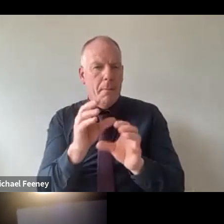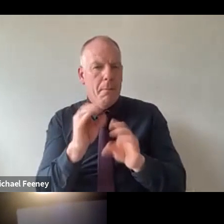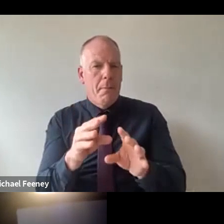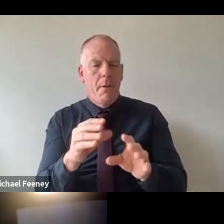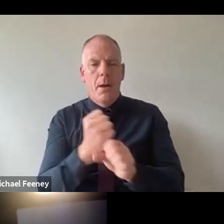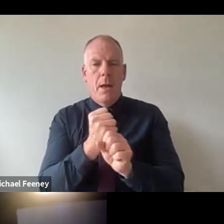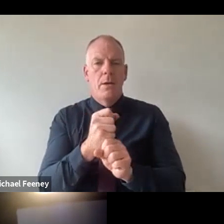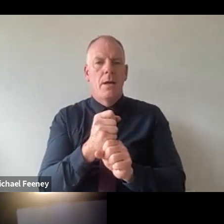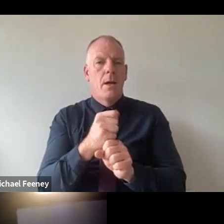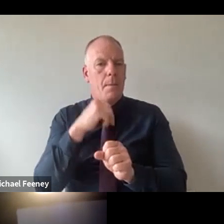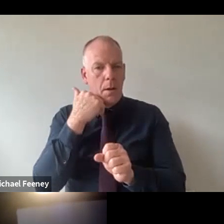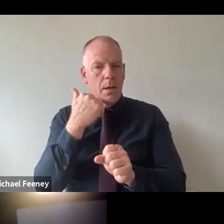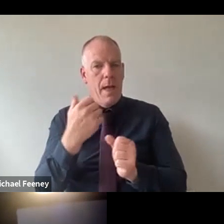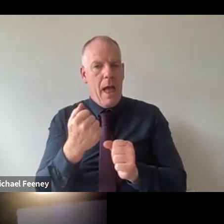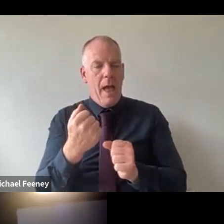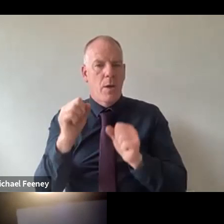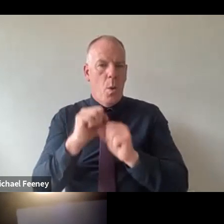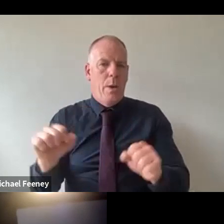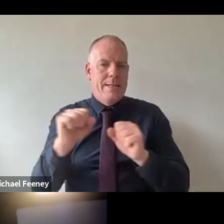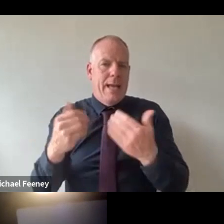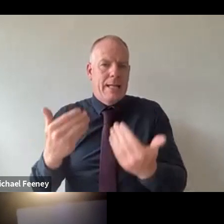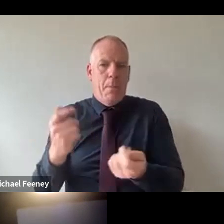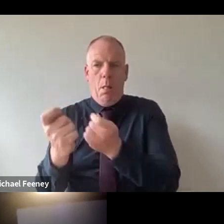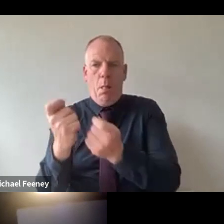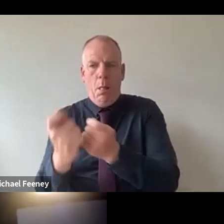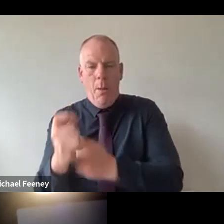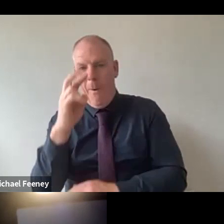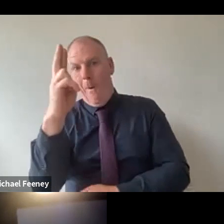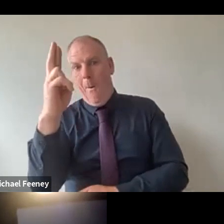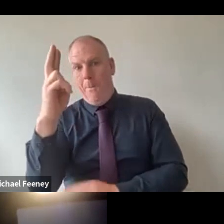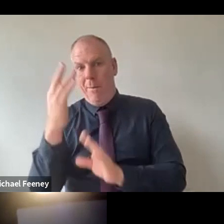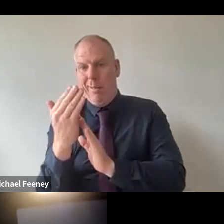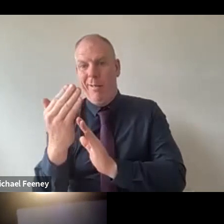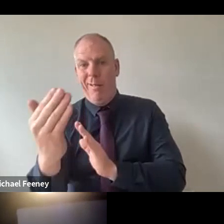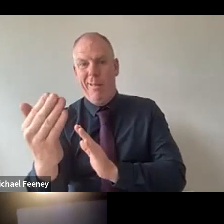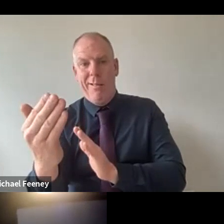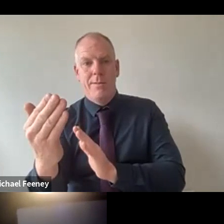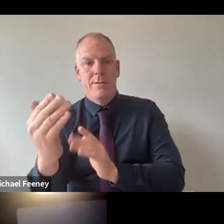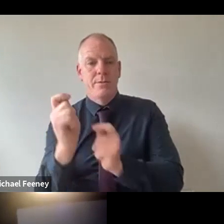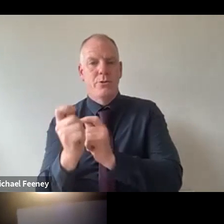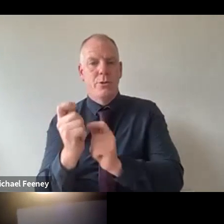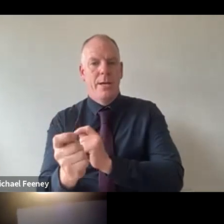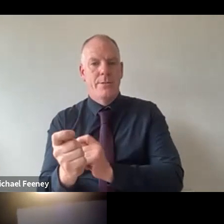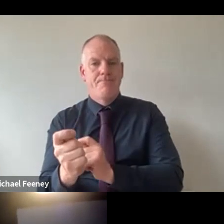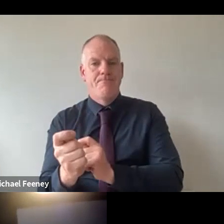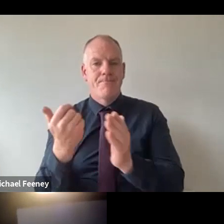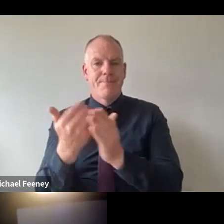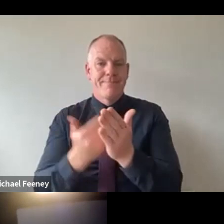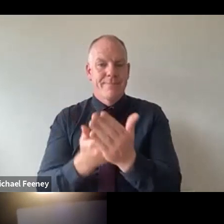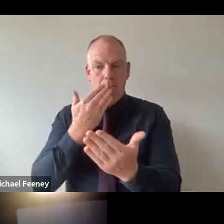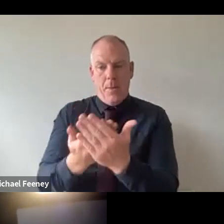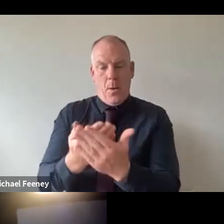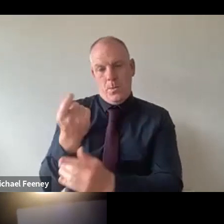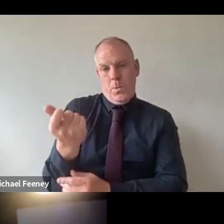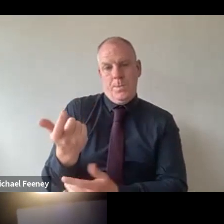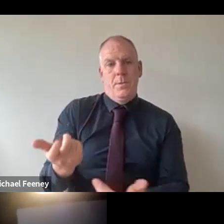obviously we are in that space of waiting and hoping and seeing a good piece of proposed legislation coming